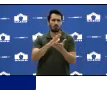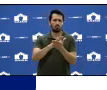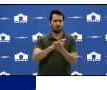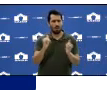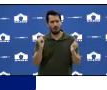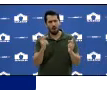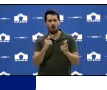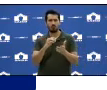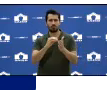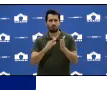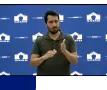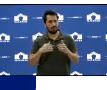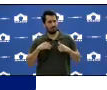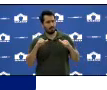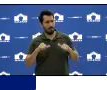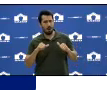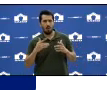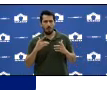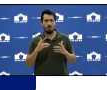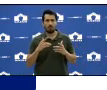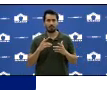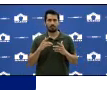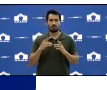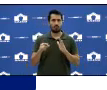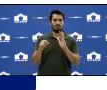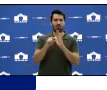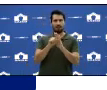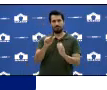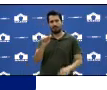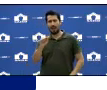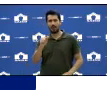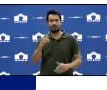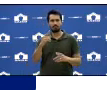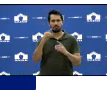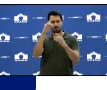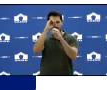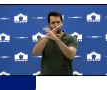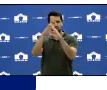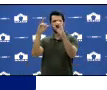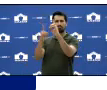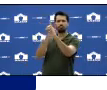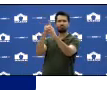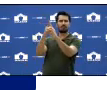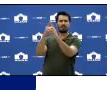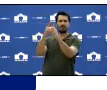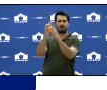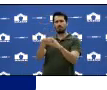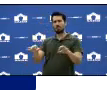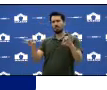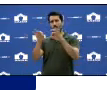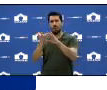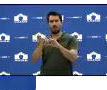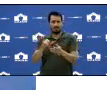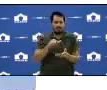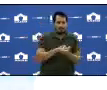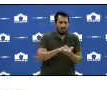the possibility of flying without wings and dream big and make the impossible reality in